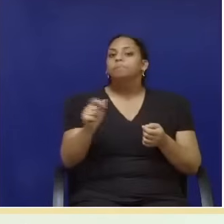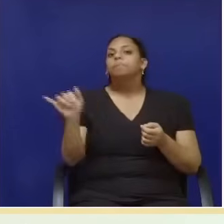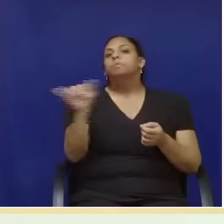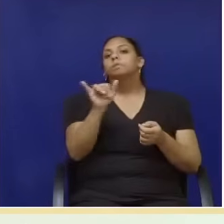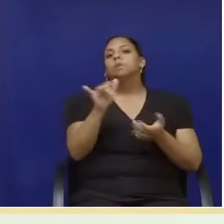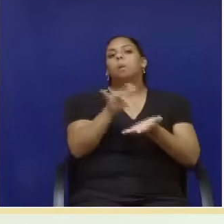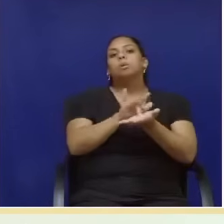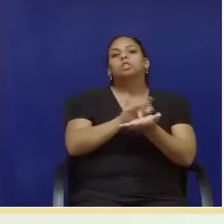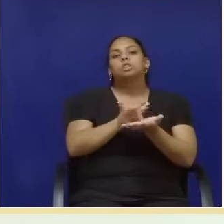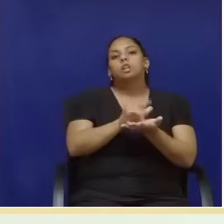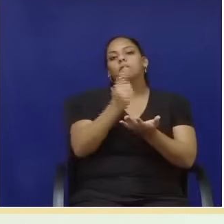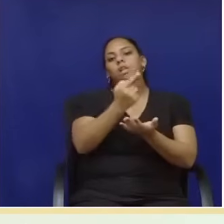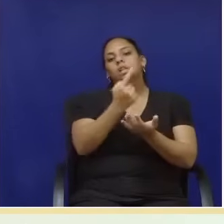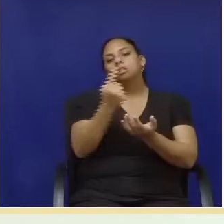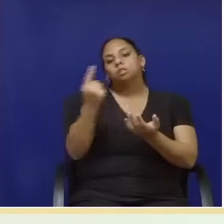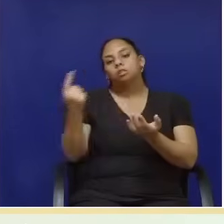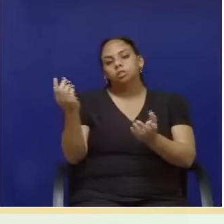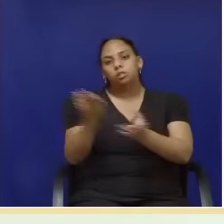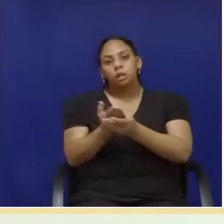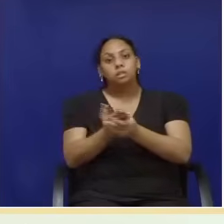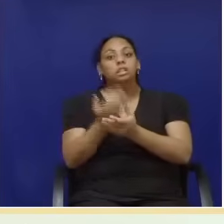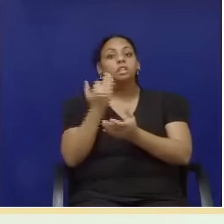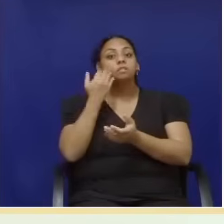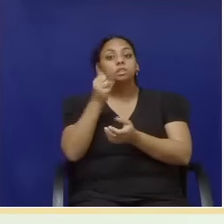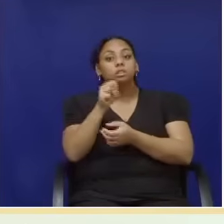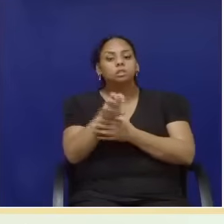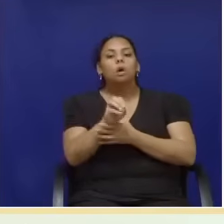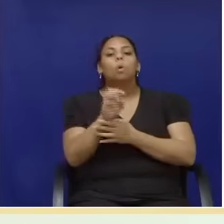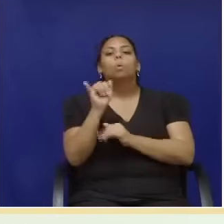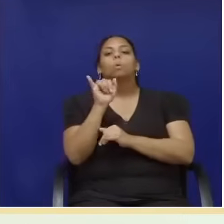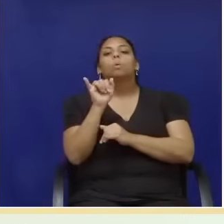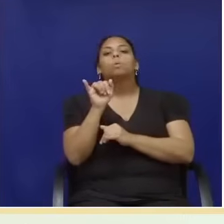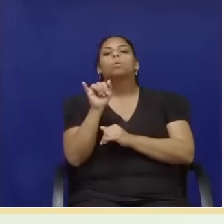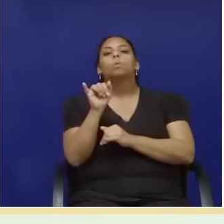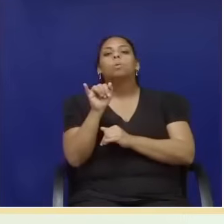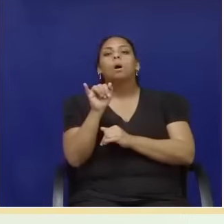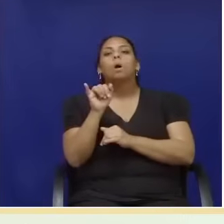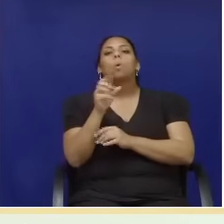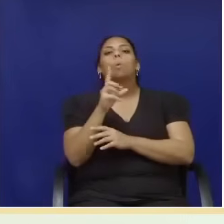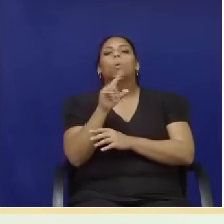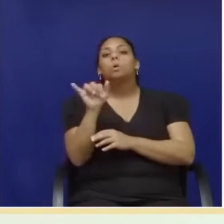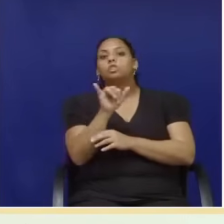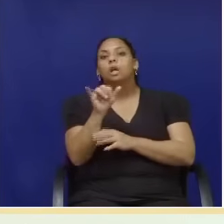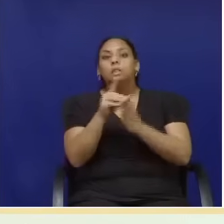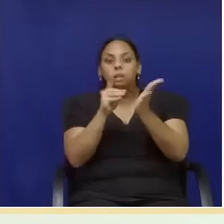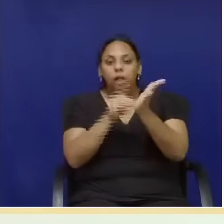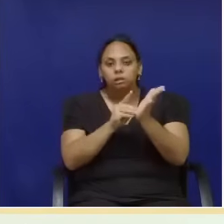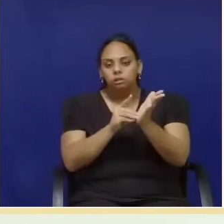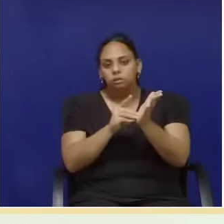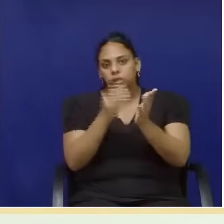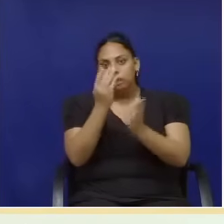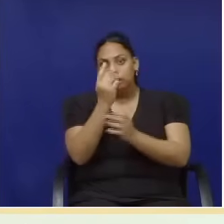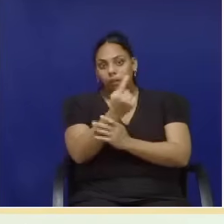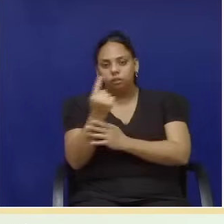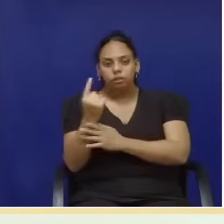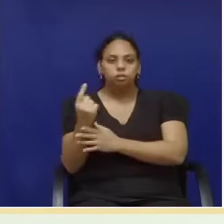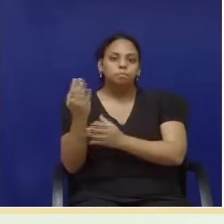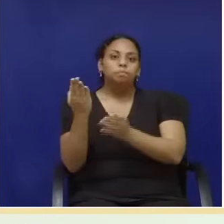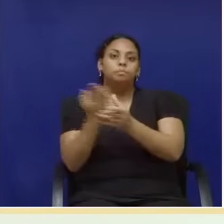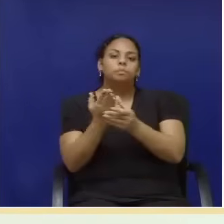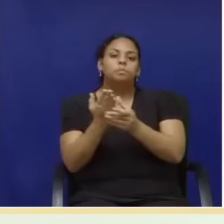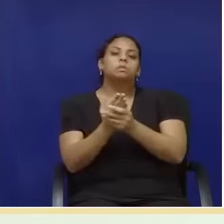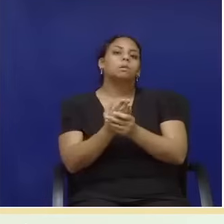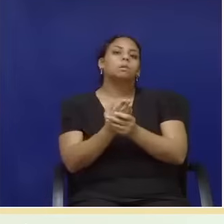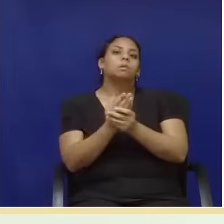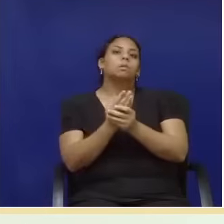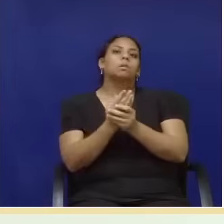case? If so, on what dates was each report made? What written responses were received in each case? And what